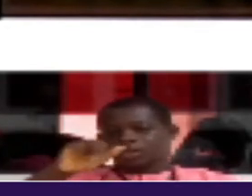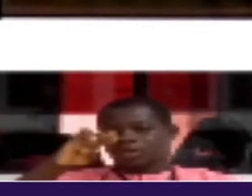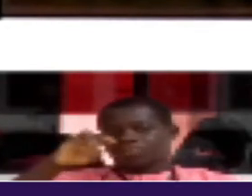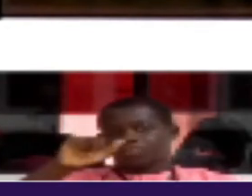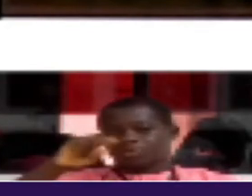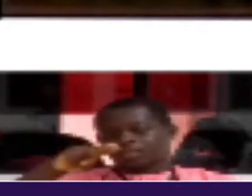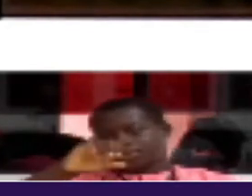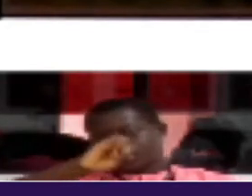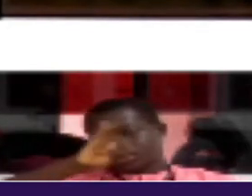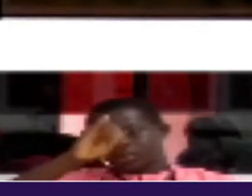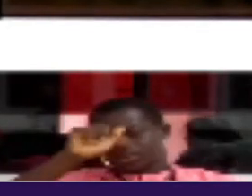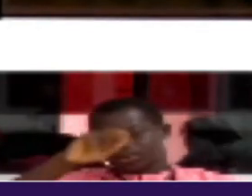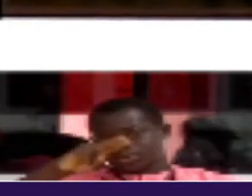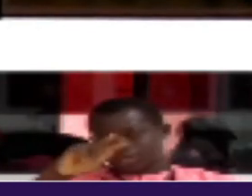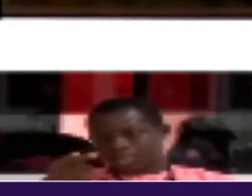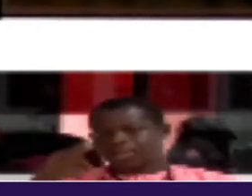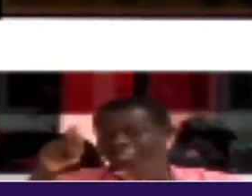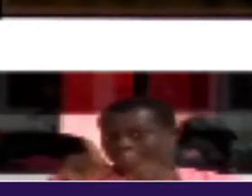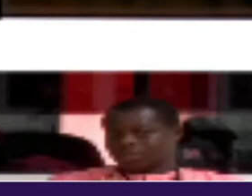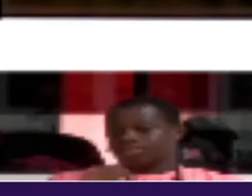any responsibility like that.